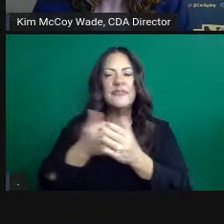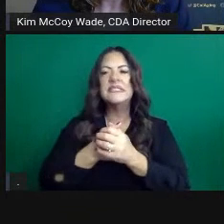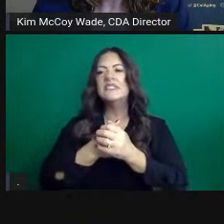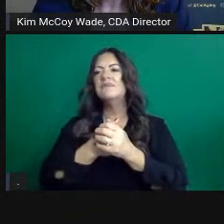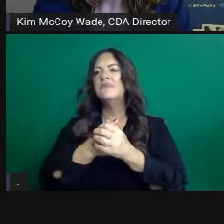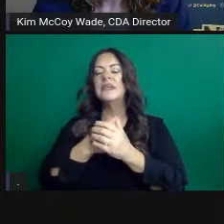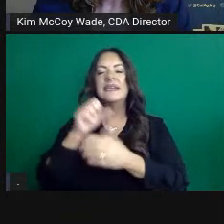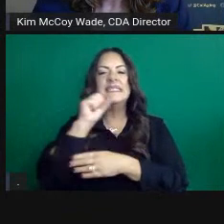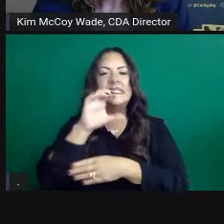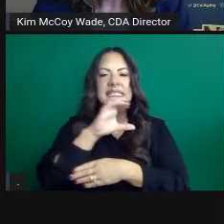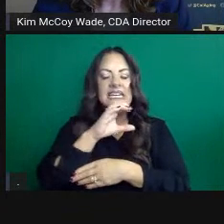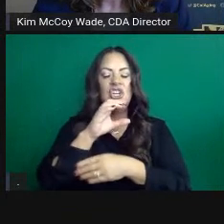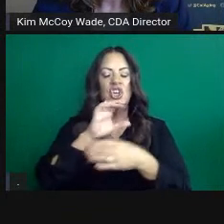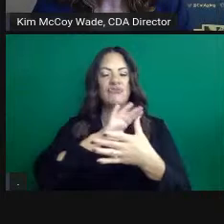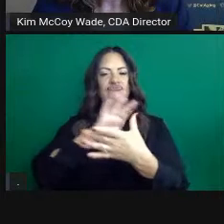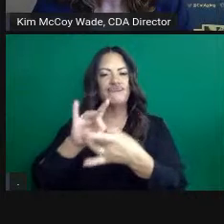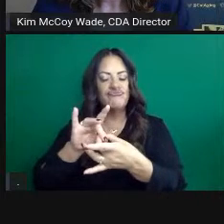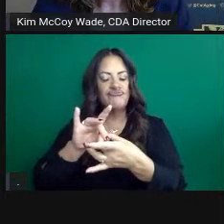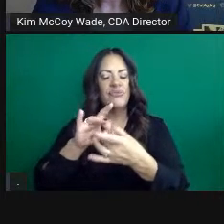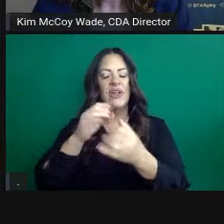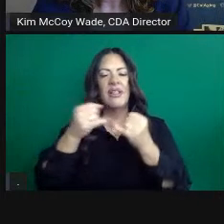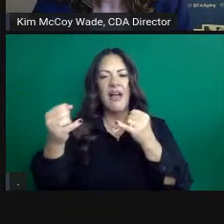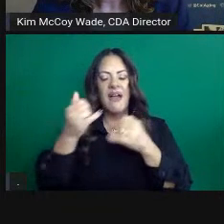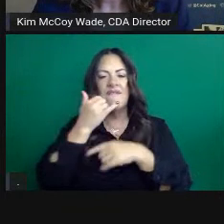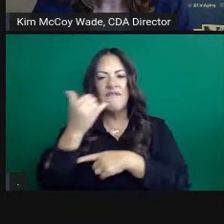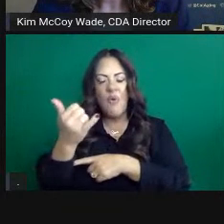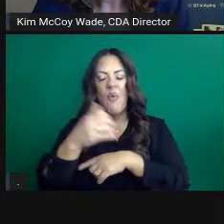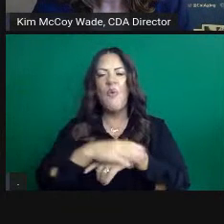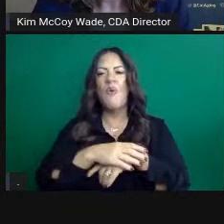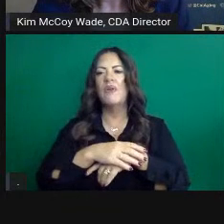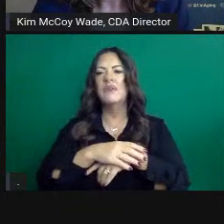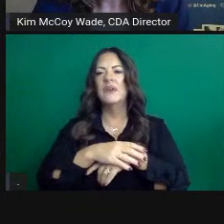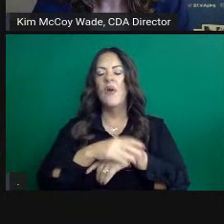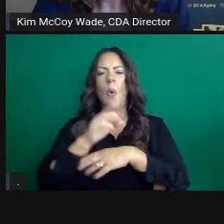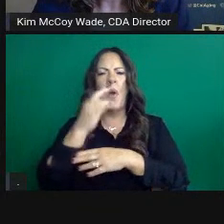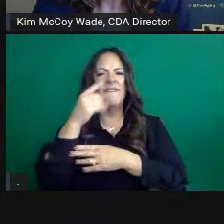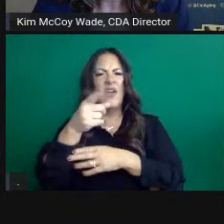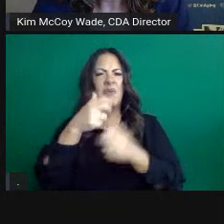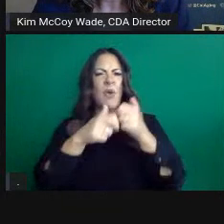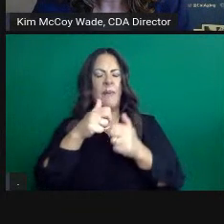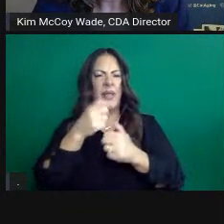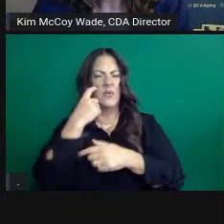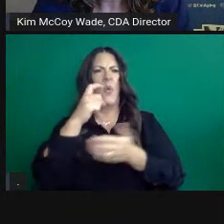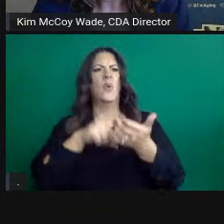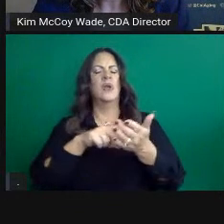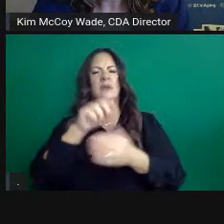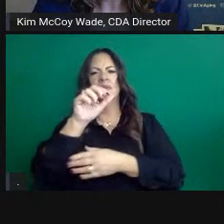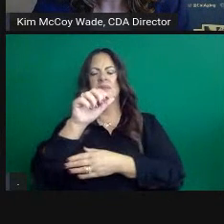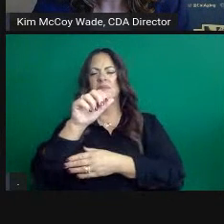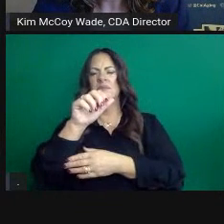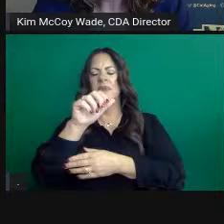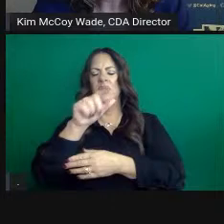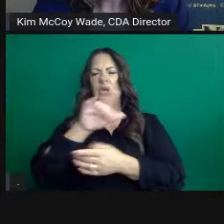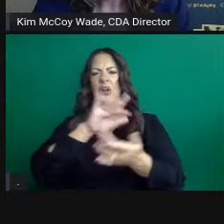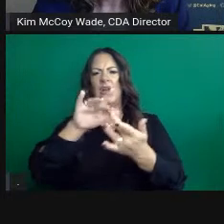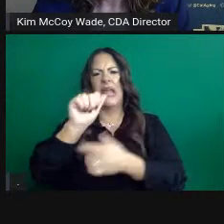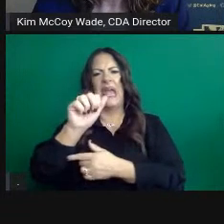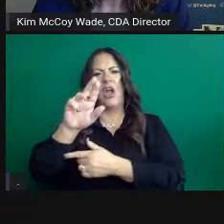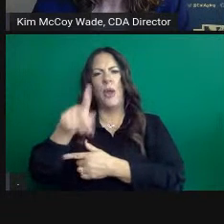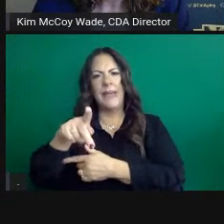friendship line, but also if you're having trouble with fraud, there is a wonderful AARP Fraud Watch hotline